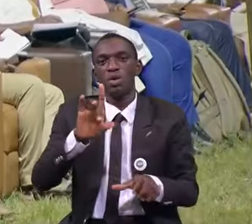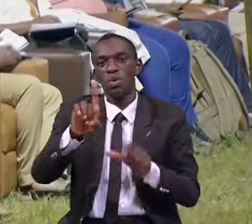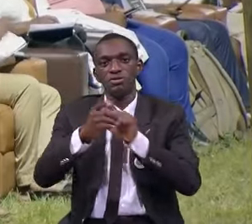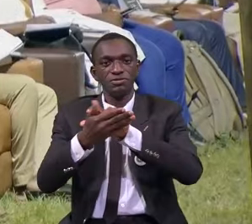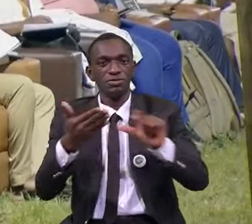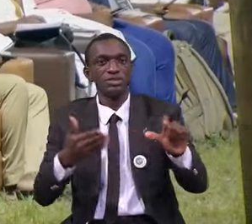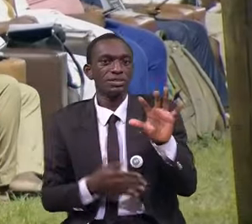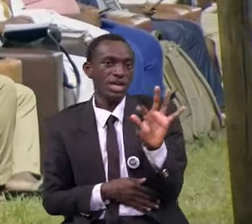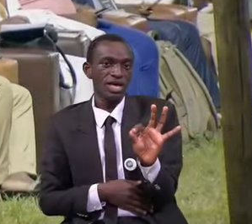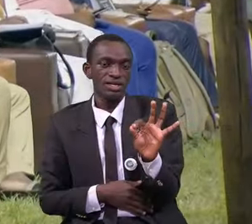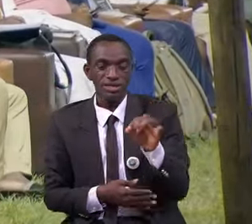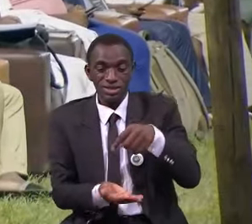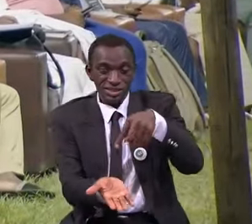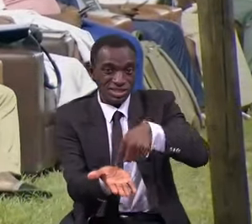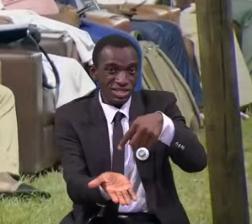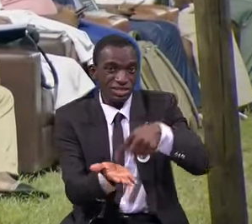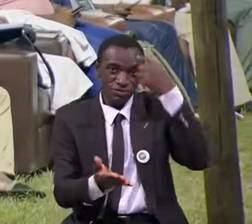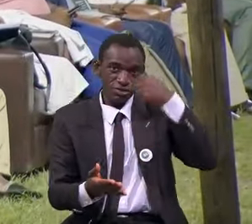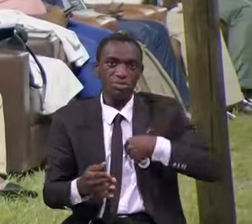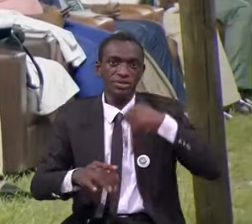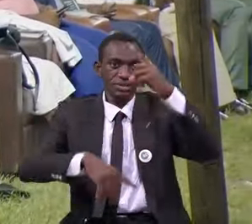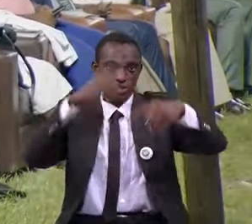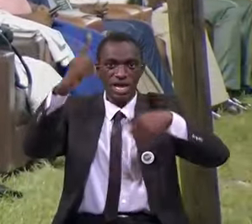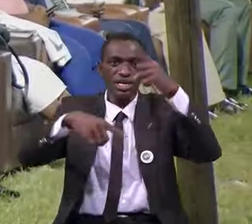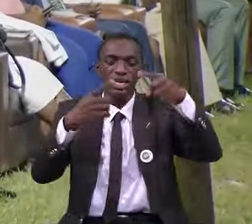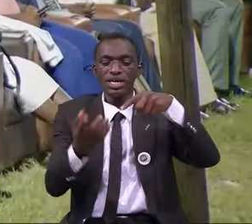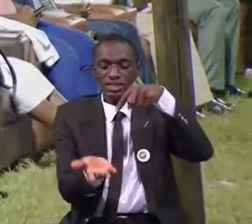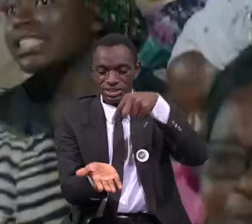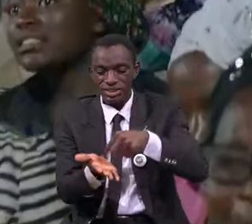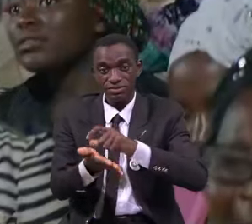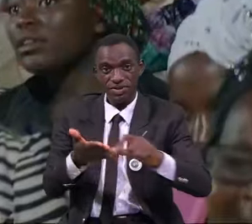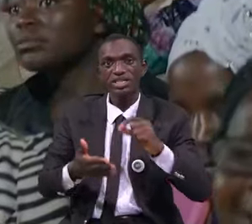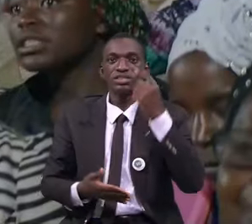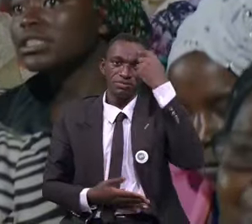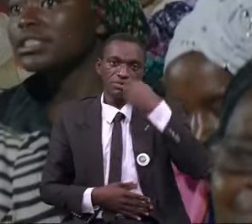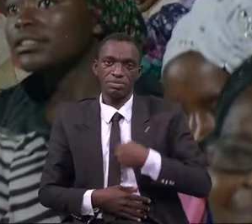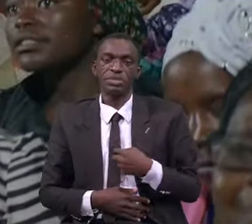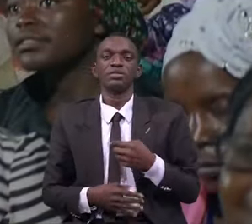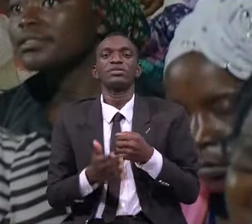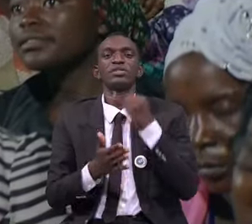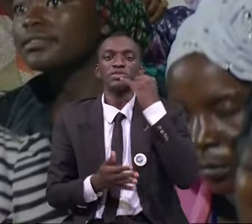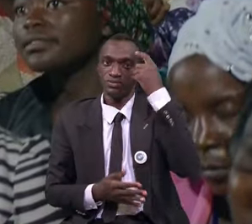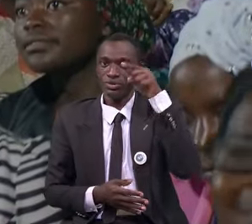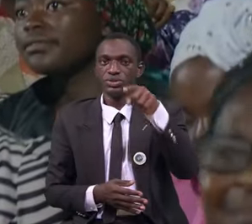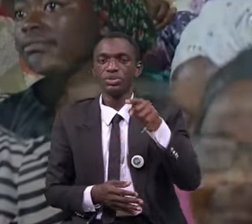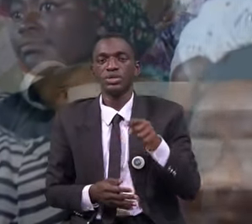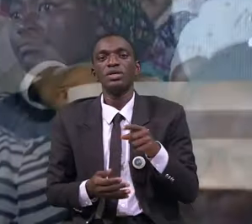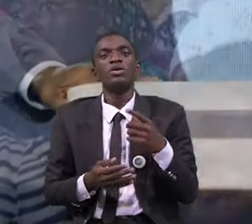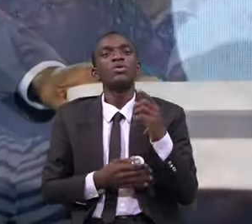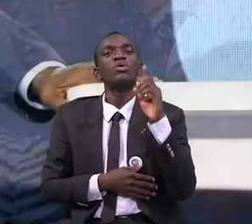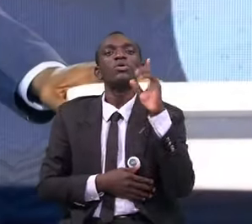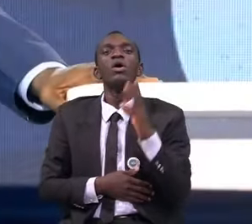This is for me. This is for you. The decree transformation